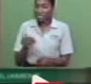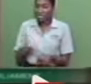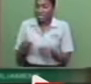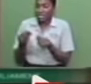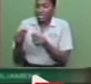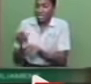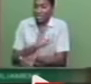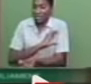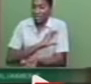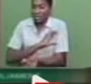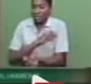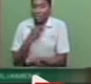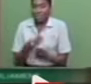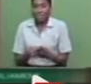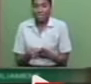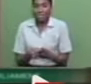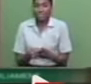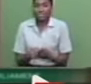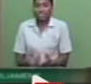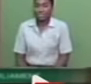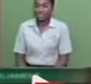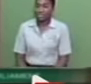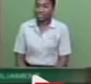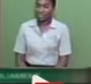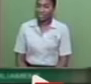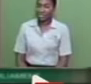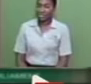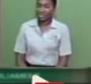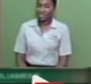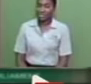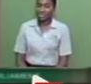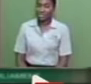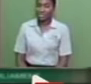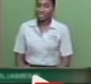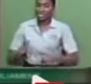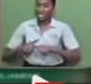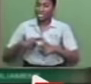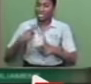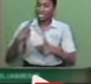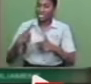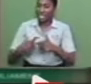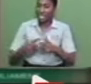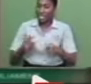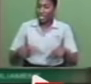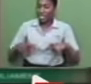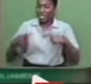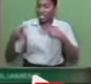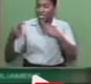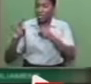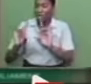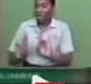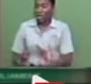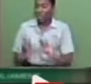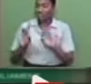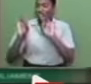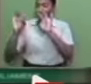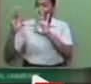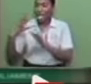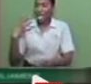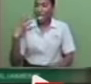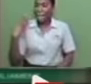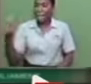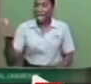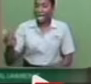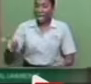under. Talked about it before. 2 brand new 50-meter K-class vessels from Australia for